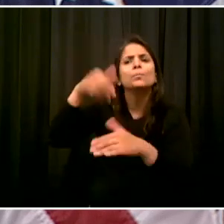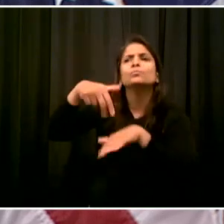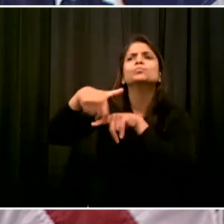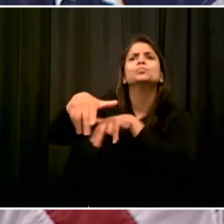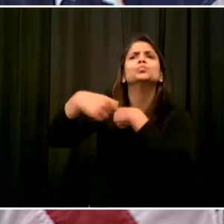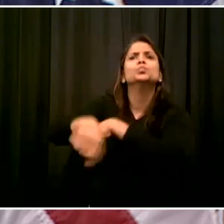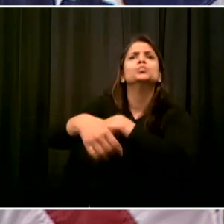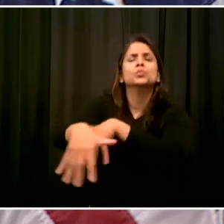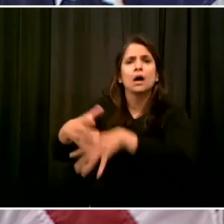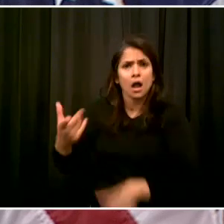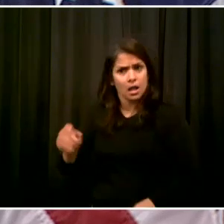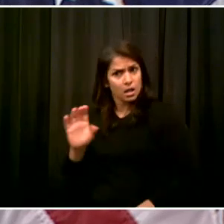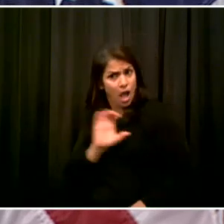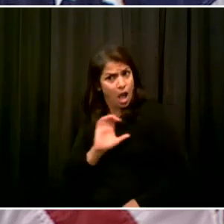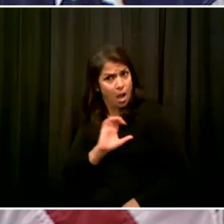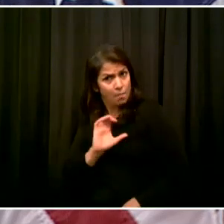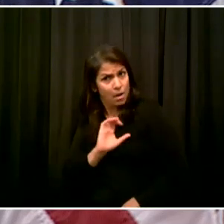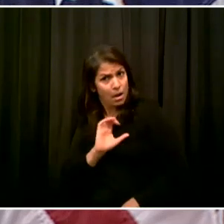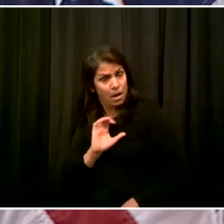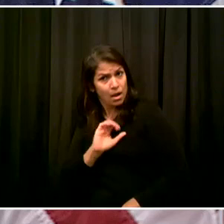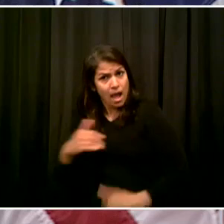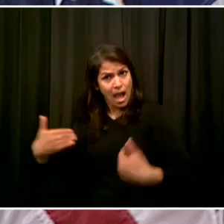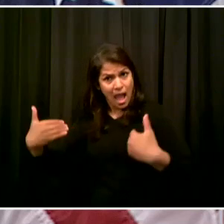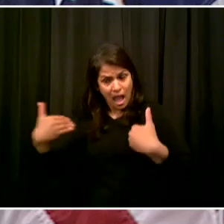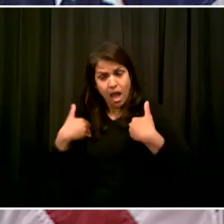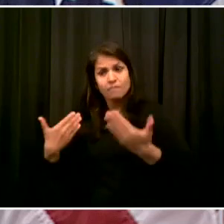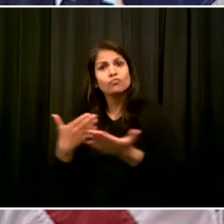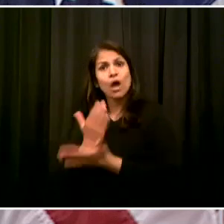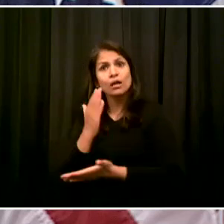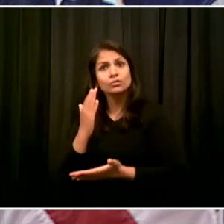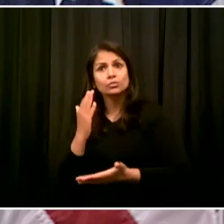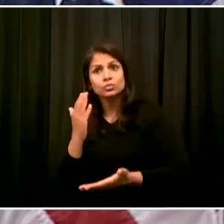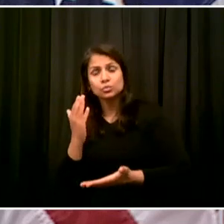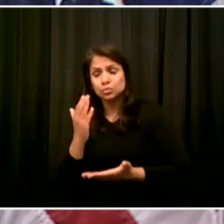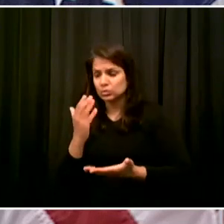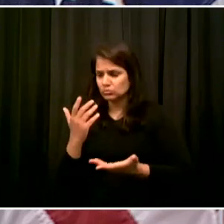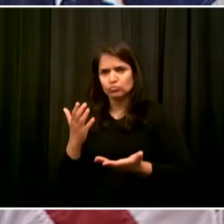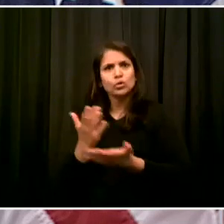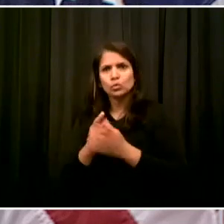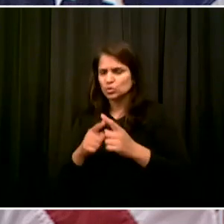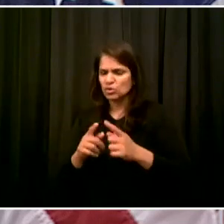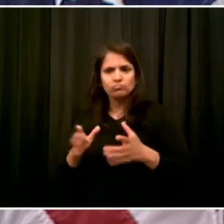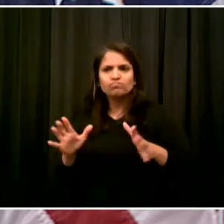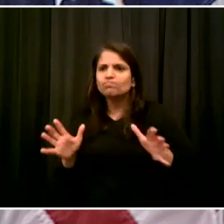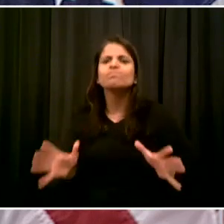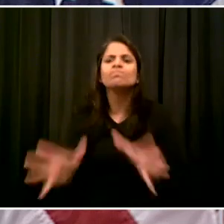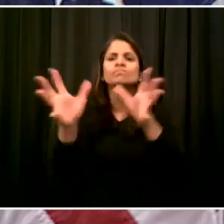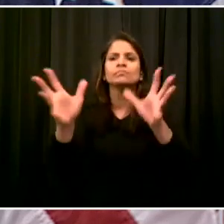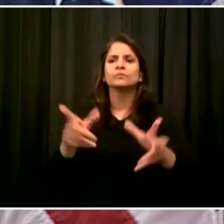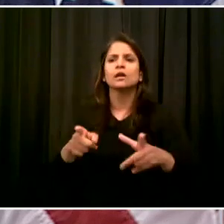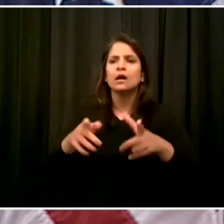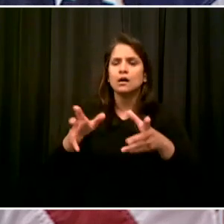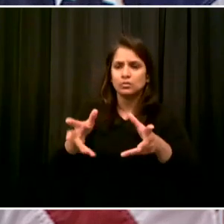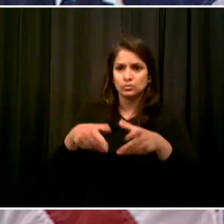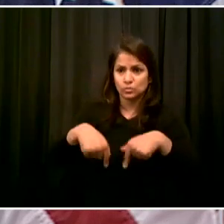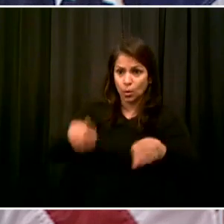your daughter and other protesters for failure to disperse? Okay, I'll be very quick because I'm supposed to go on the radio in a